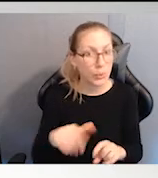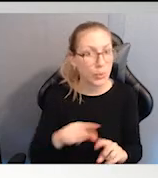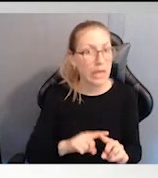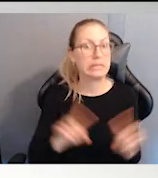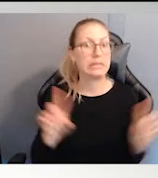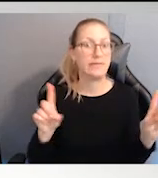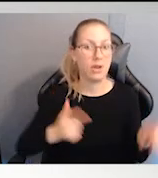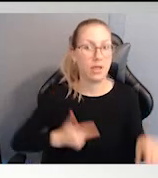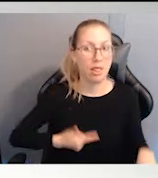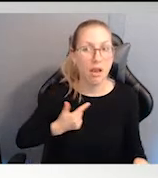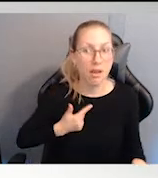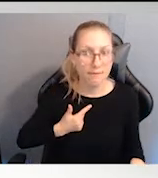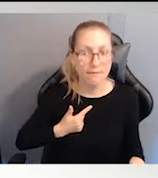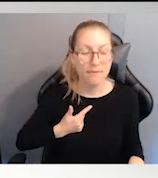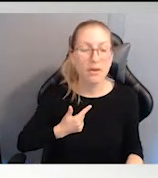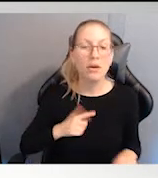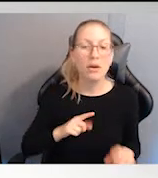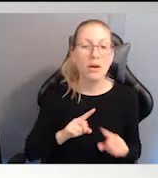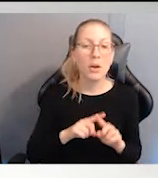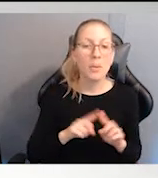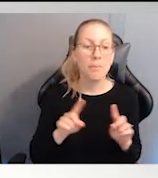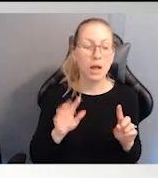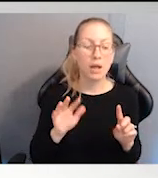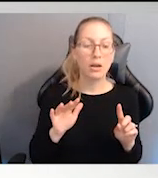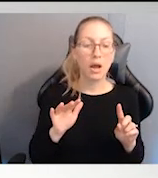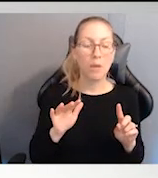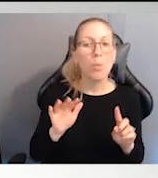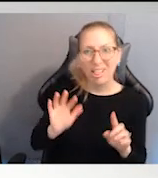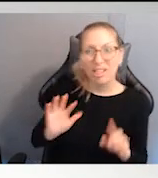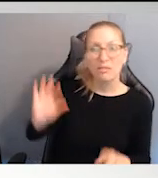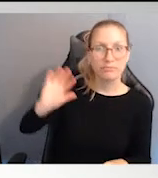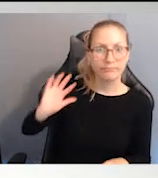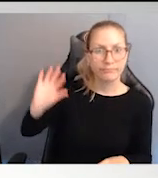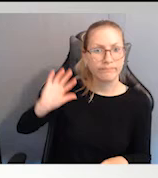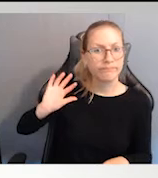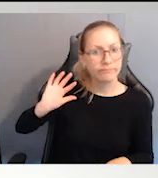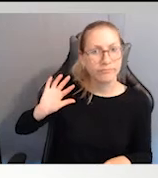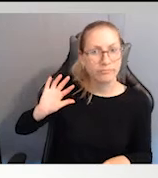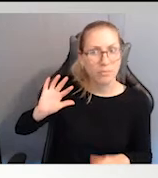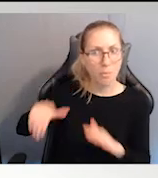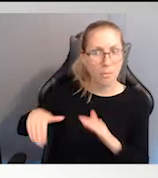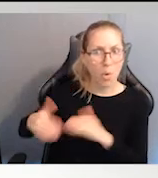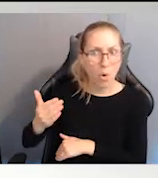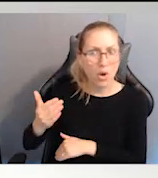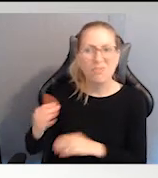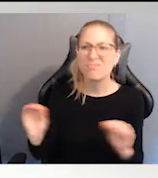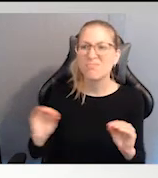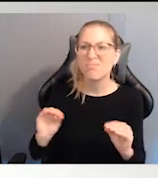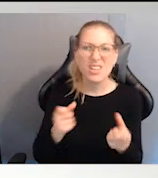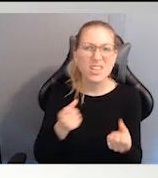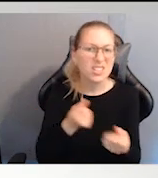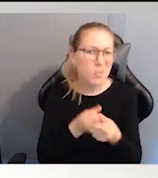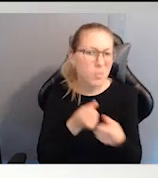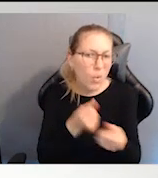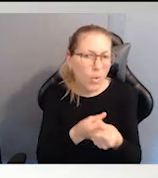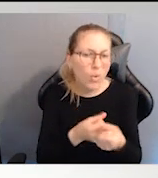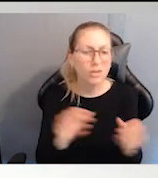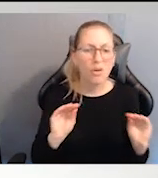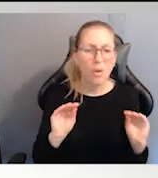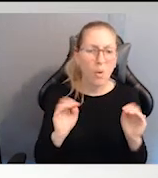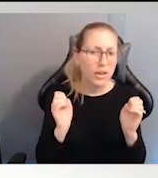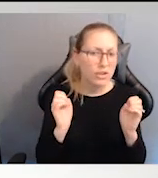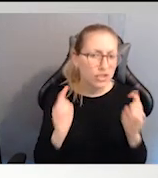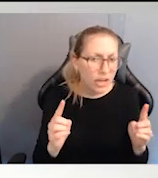But because of, and back then, there was no support, there was no education, there was